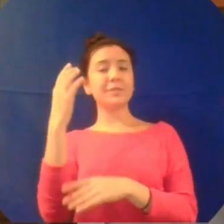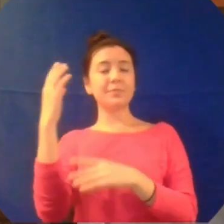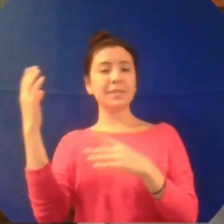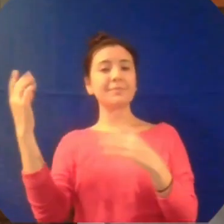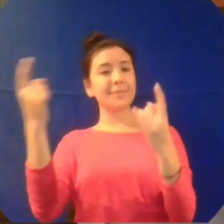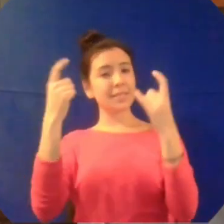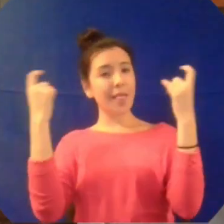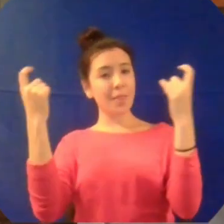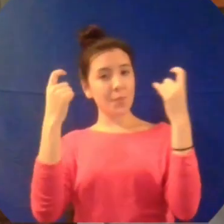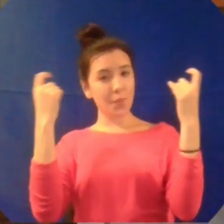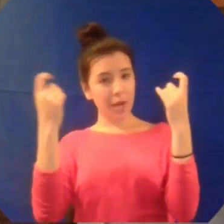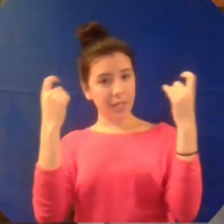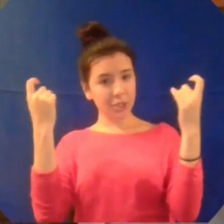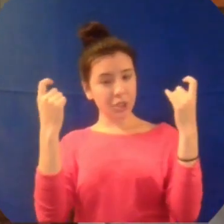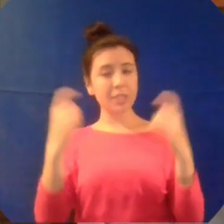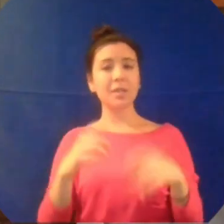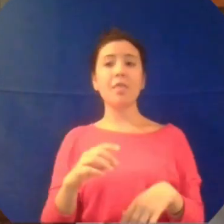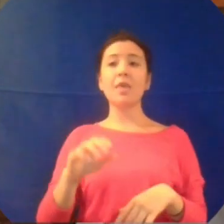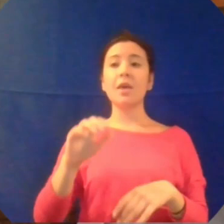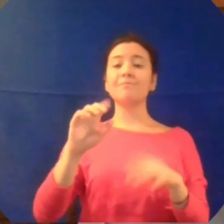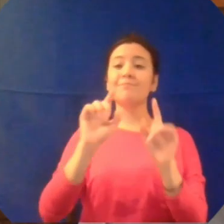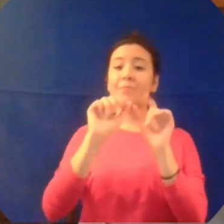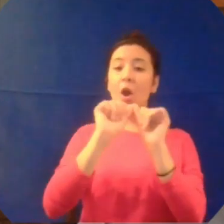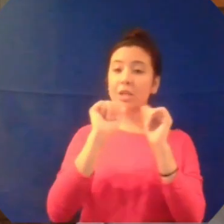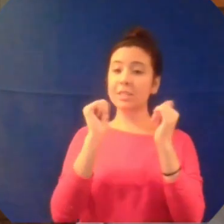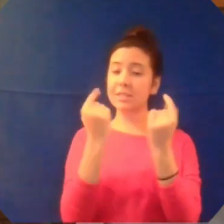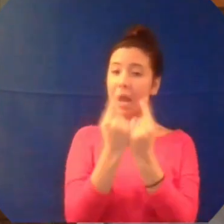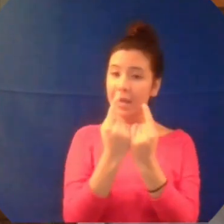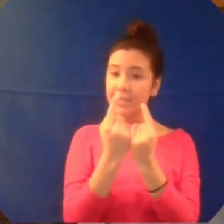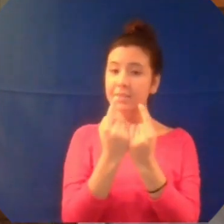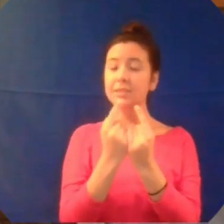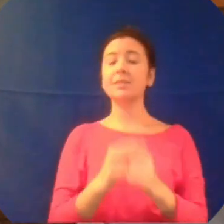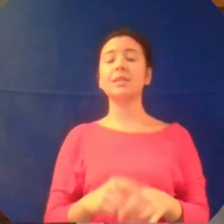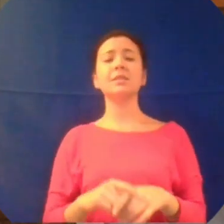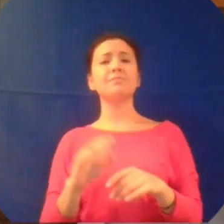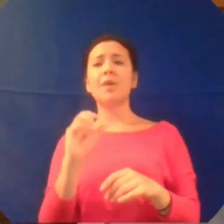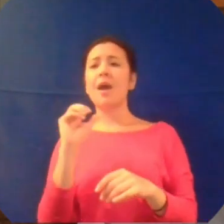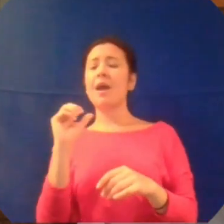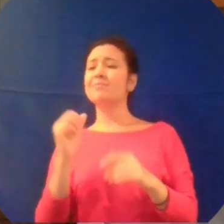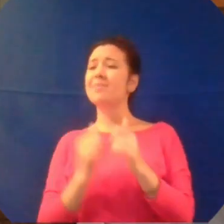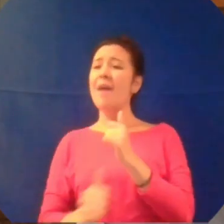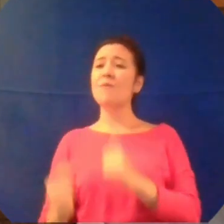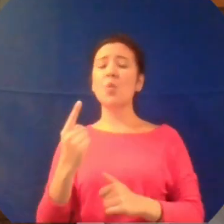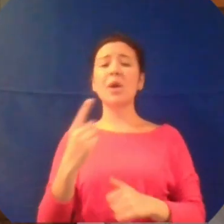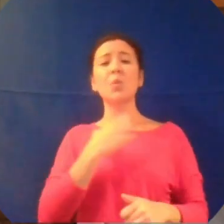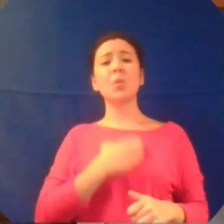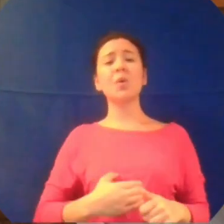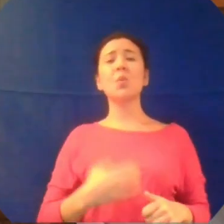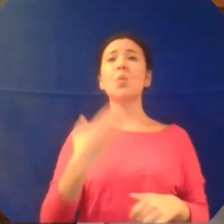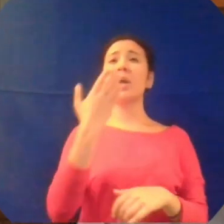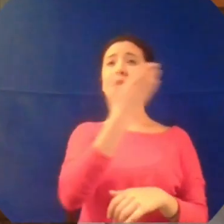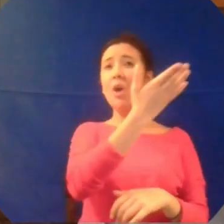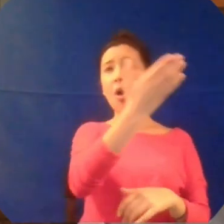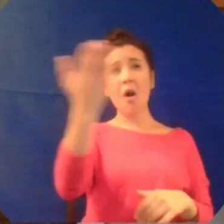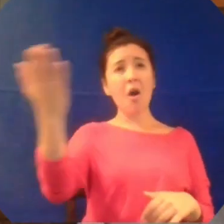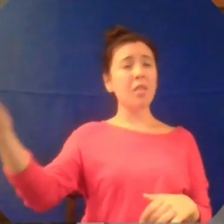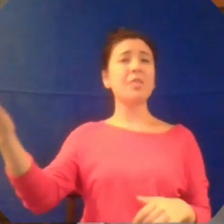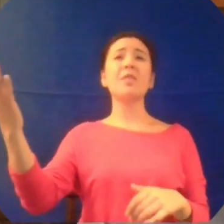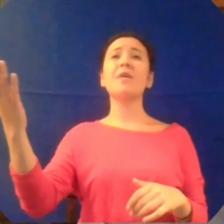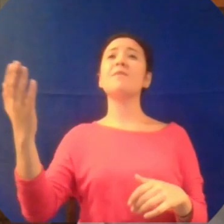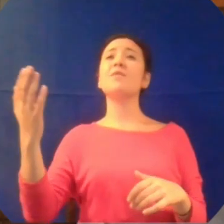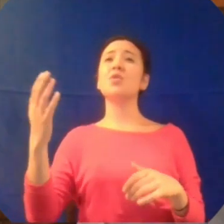all the people of the Catholic Center, the Archdiocese, Our Lady of the Most Holy Rosary, and everybody else, we wish you and your family a